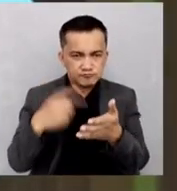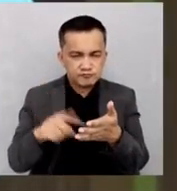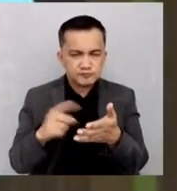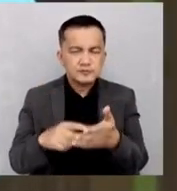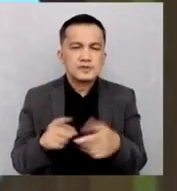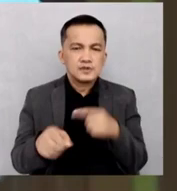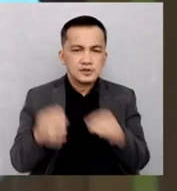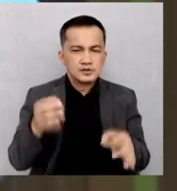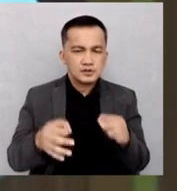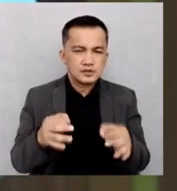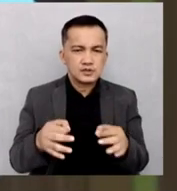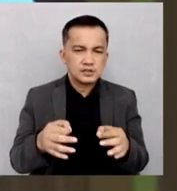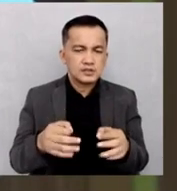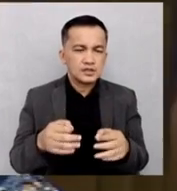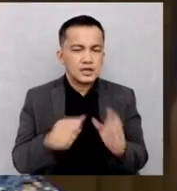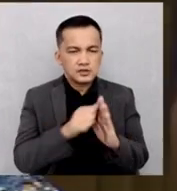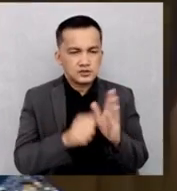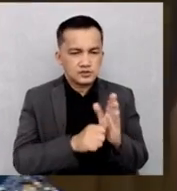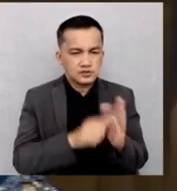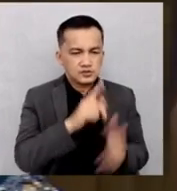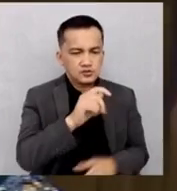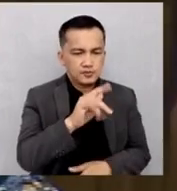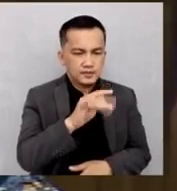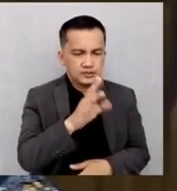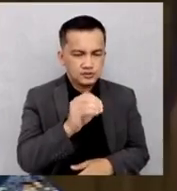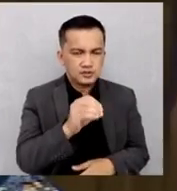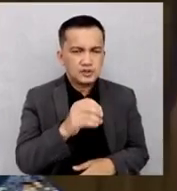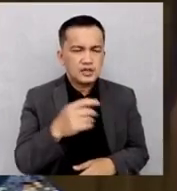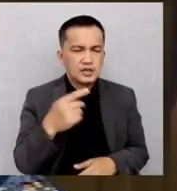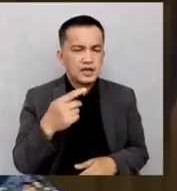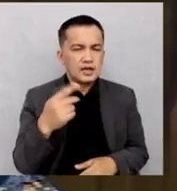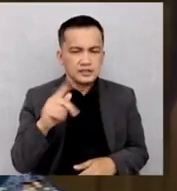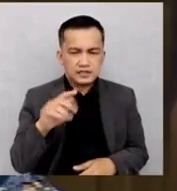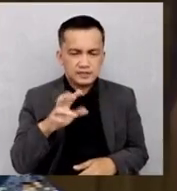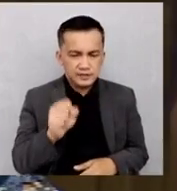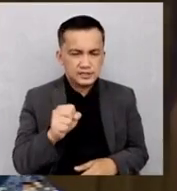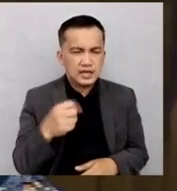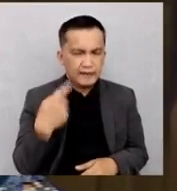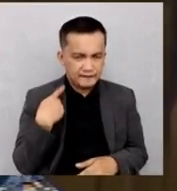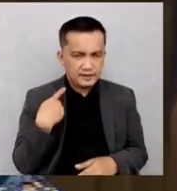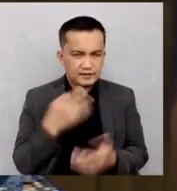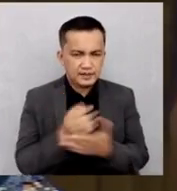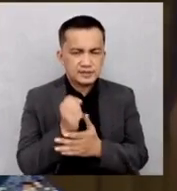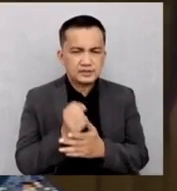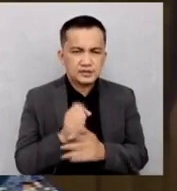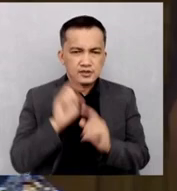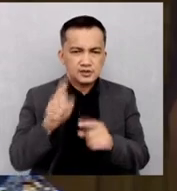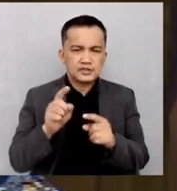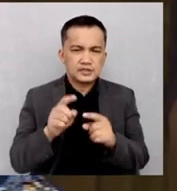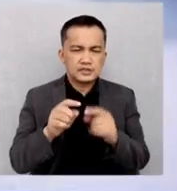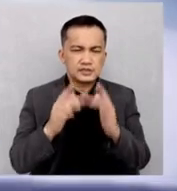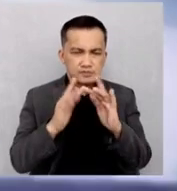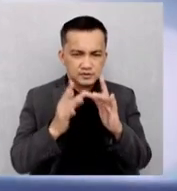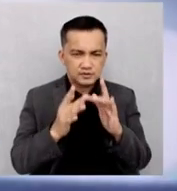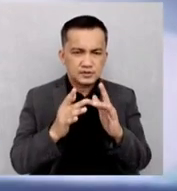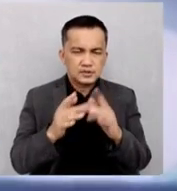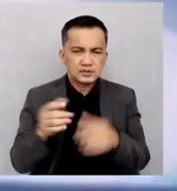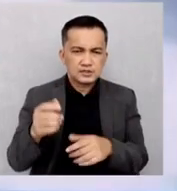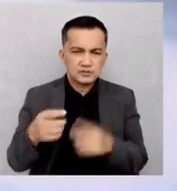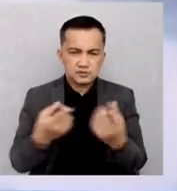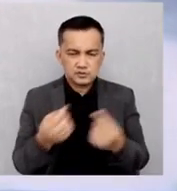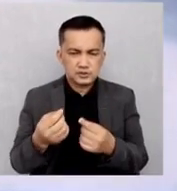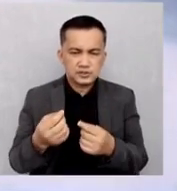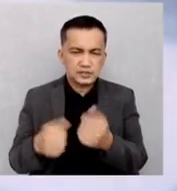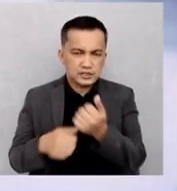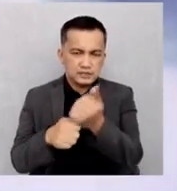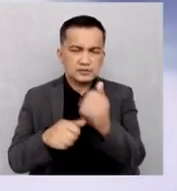Ferdinand Topacio insists Teves has the right to attend the investigation virtually since it will be held only in aid of legislation. Teves is